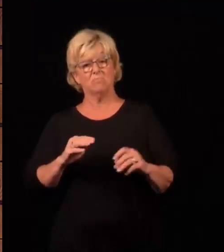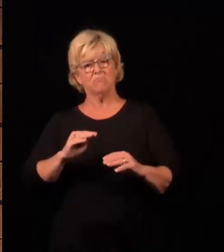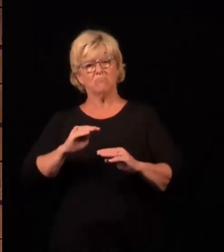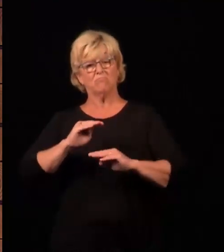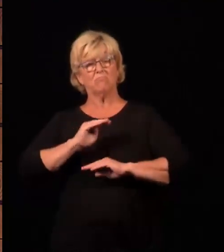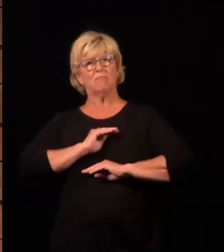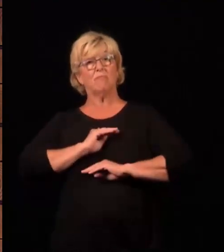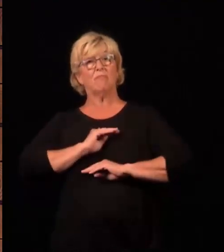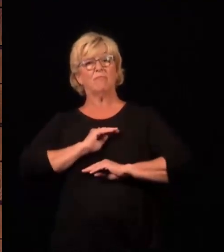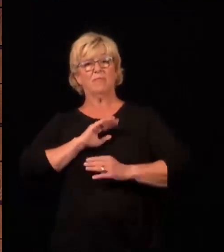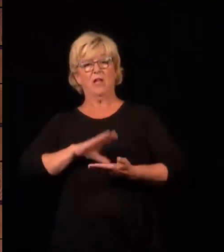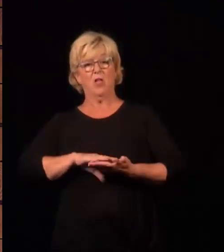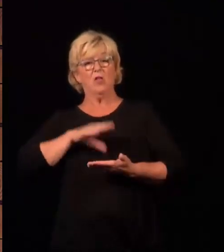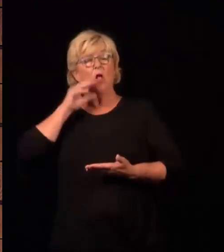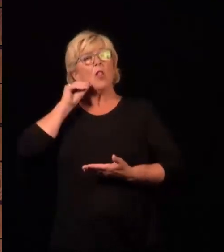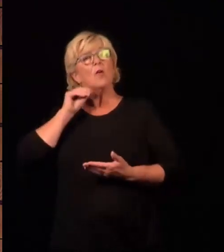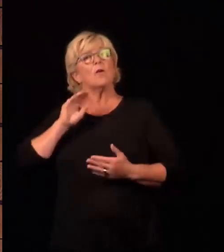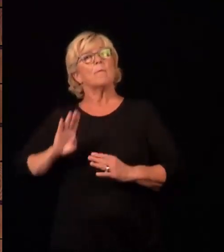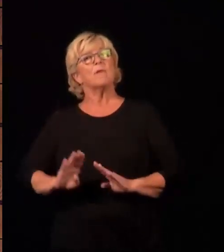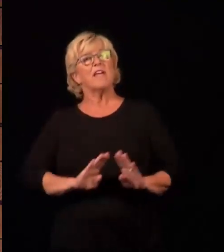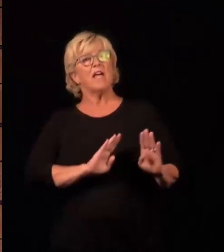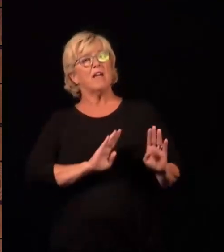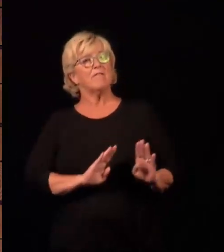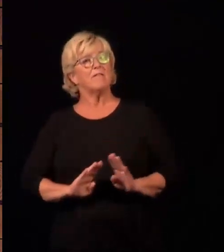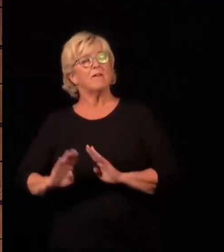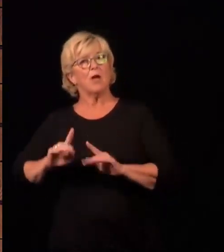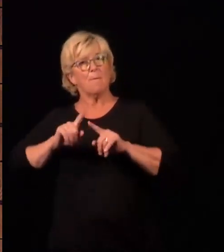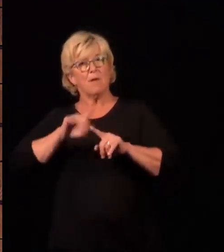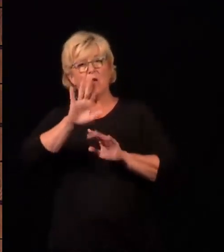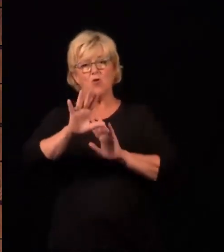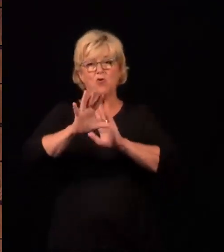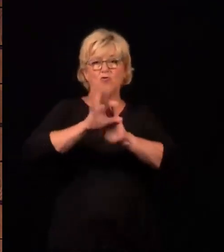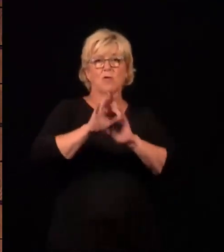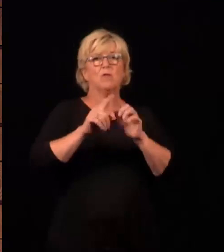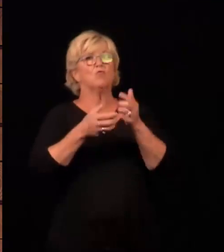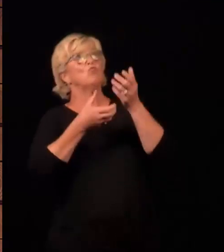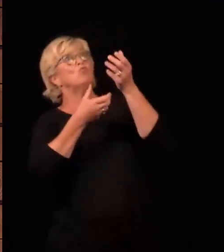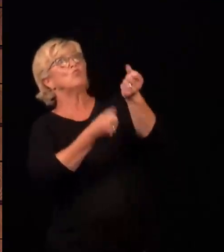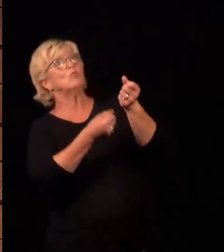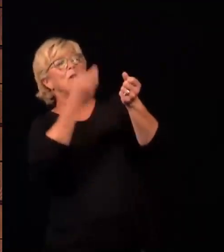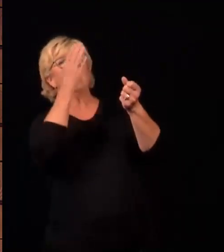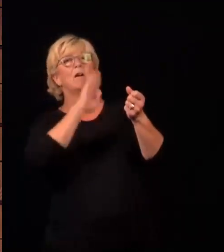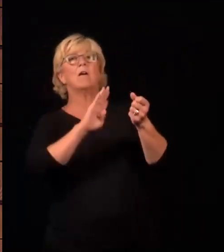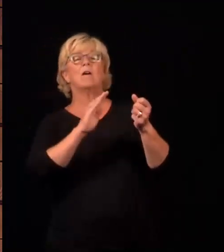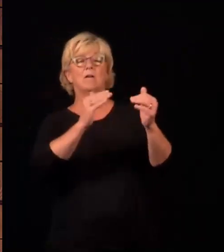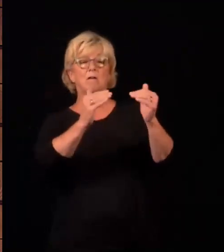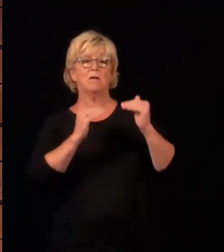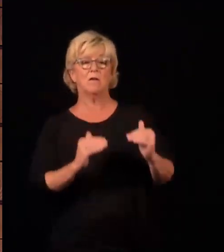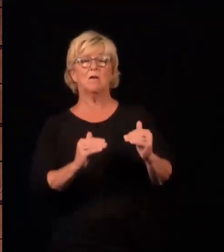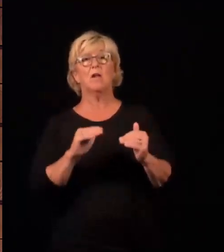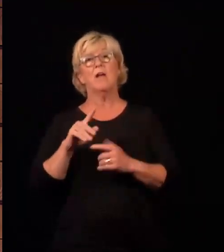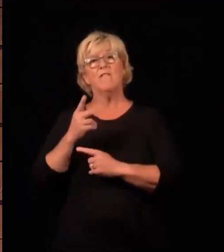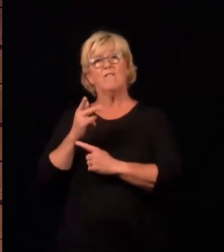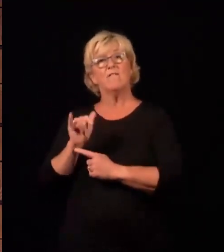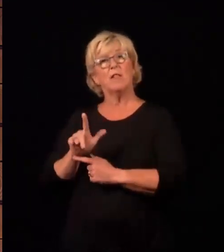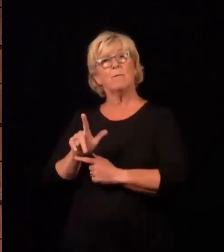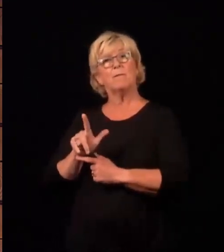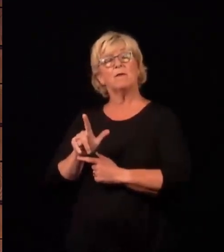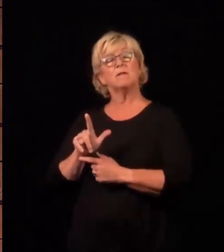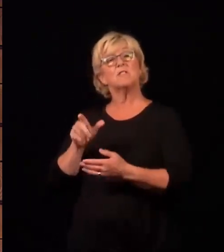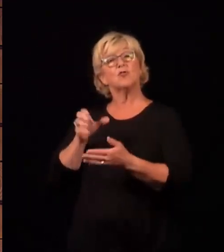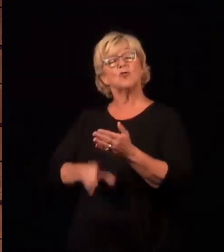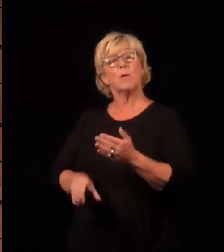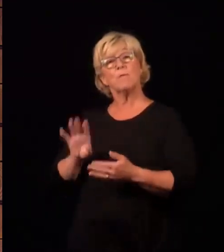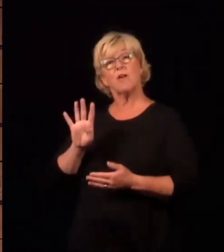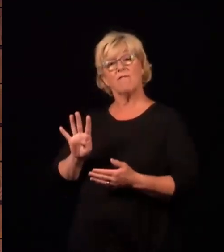Contentment is learned behavior, based on the choice to trust God. And that brings us back to Philippians chapter 4.